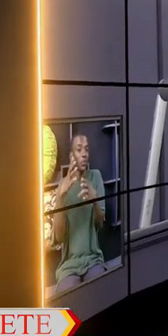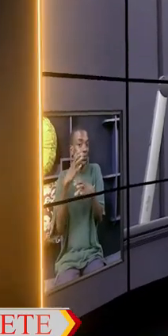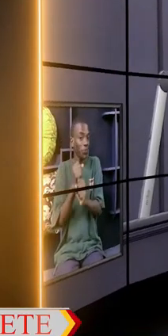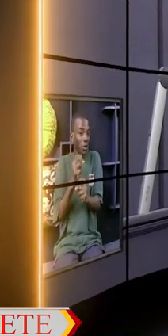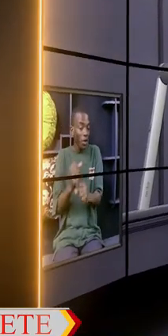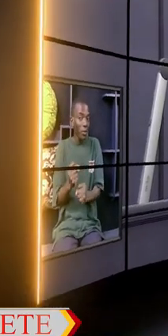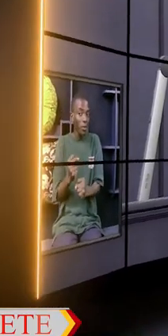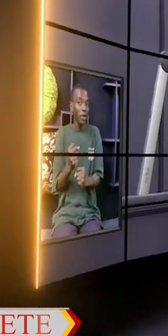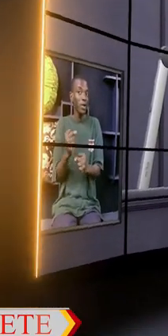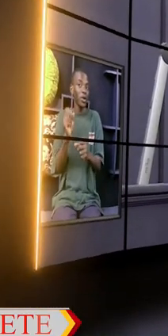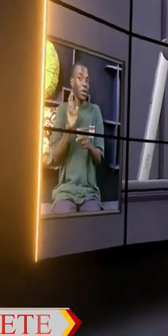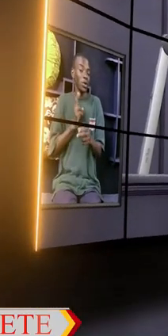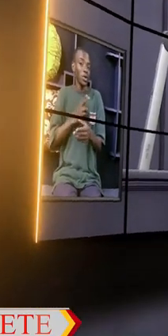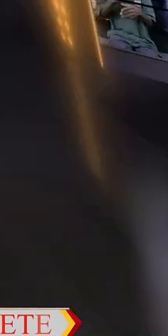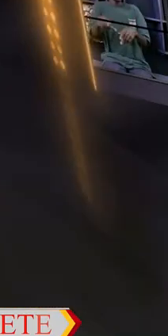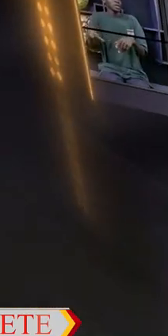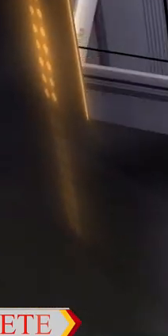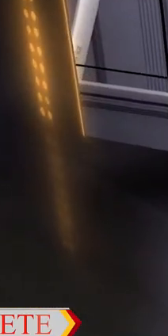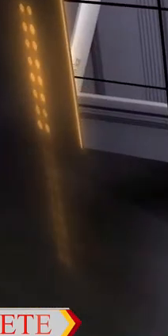n